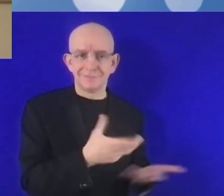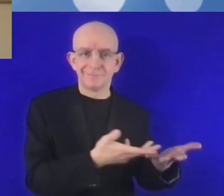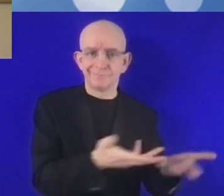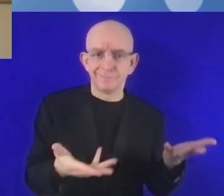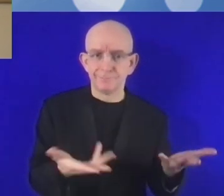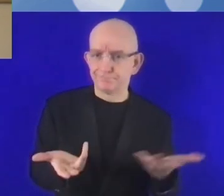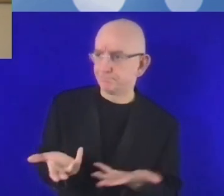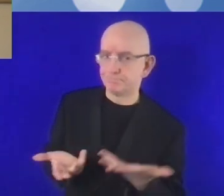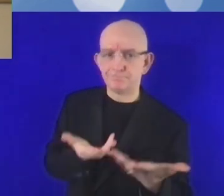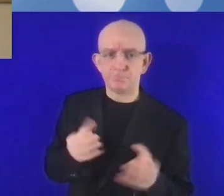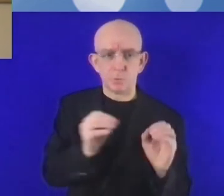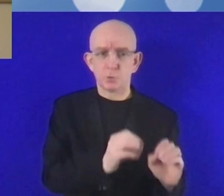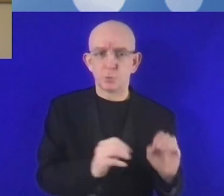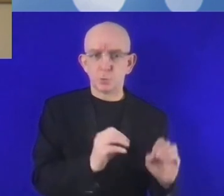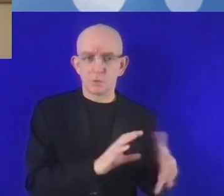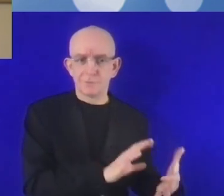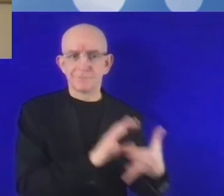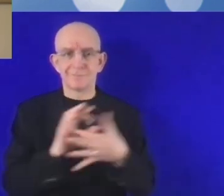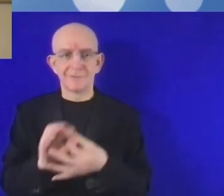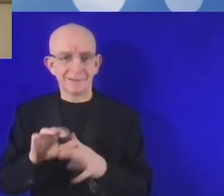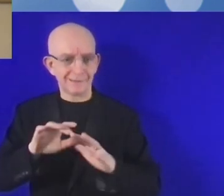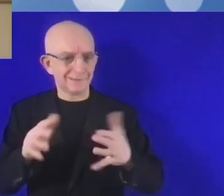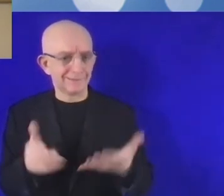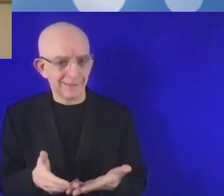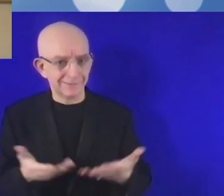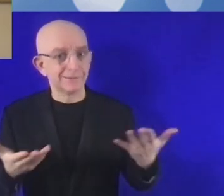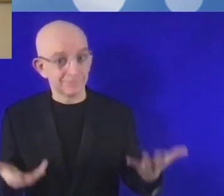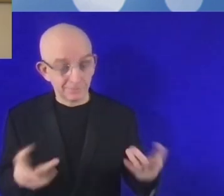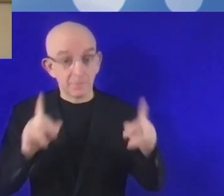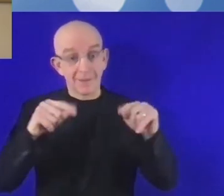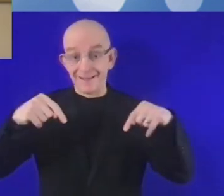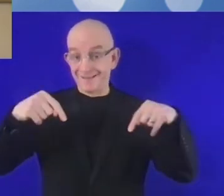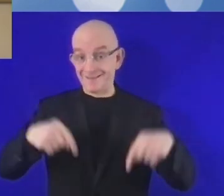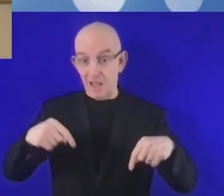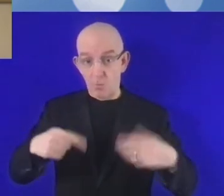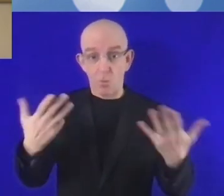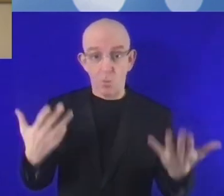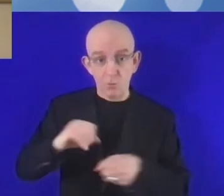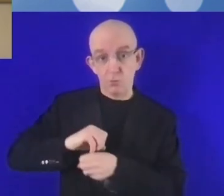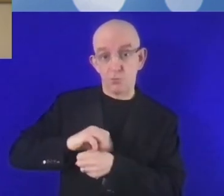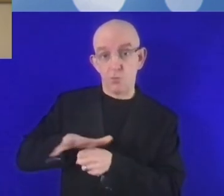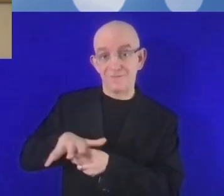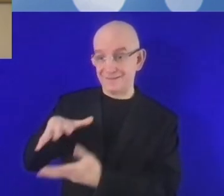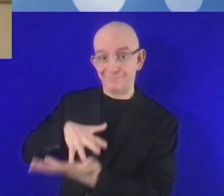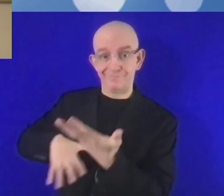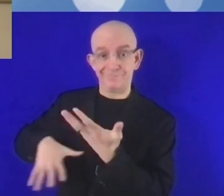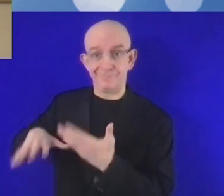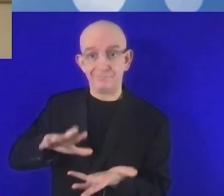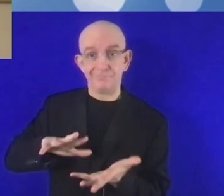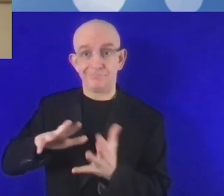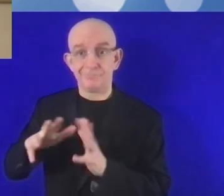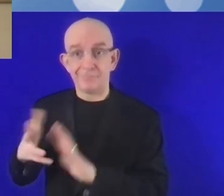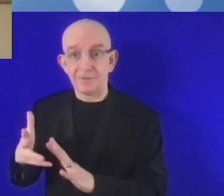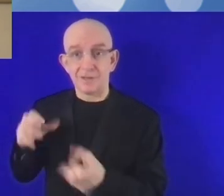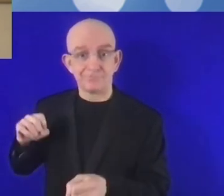pandemic you know, started to transform lives and livelihoods from March last year, has been a